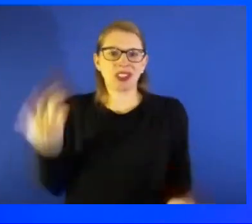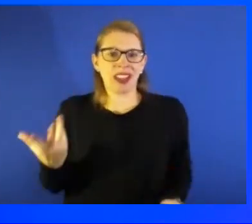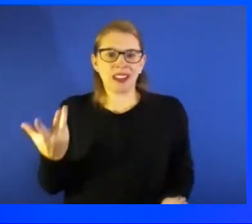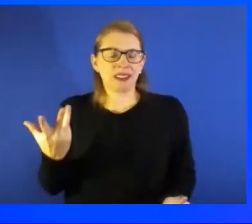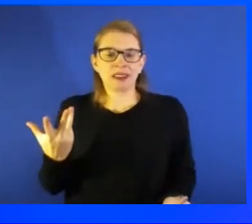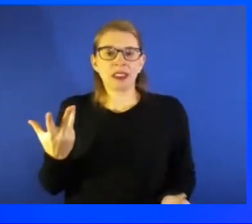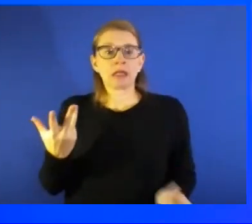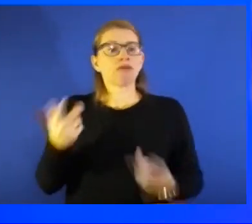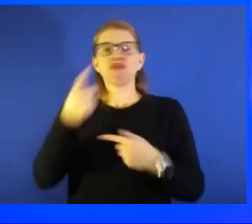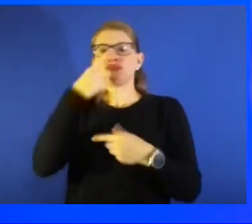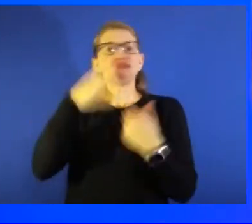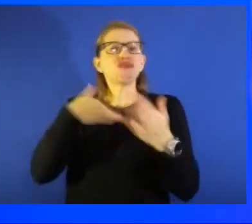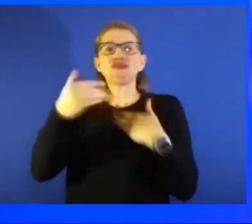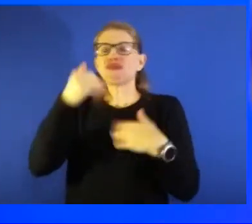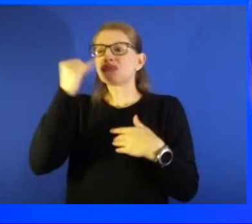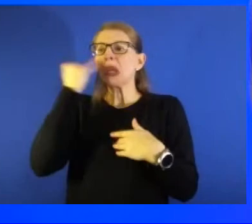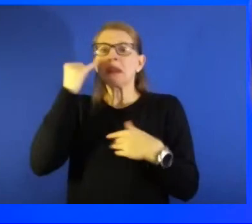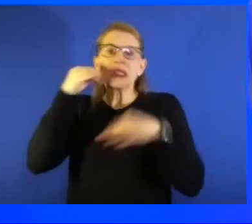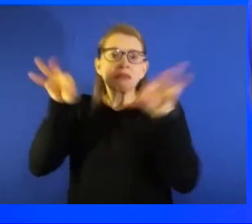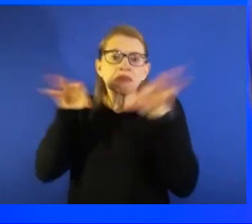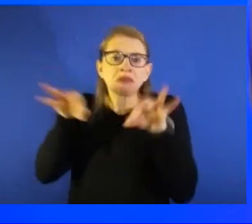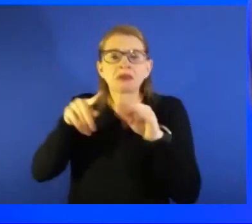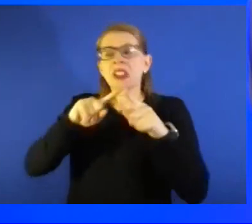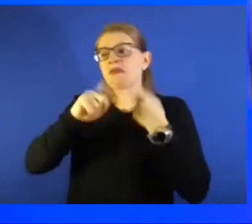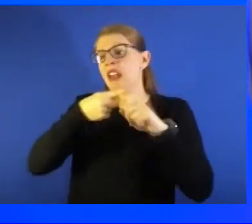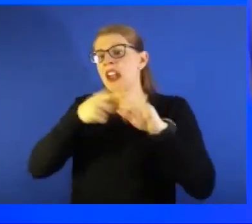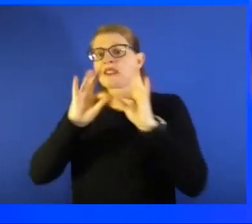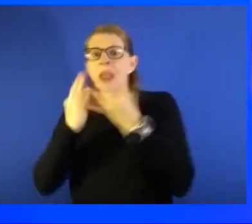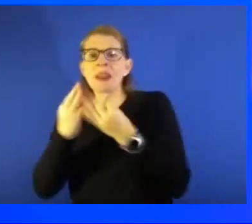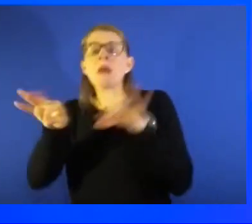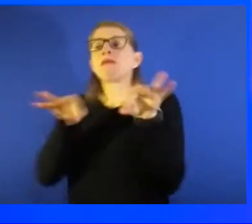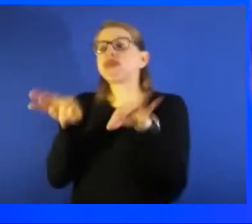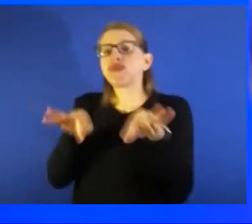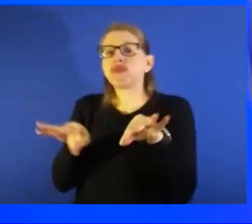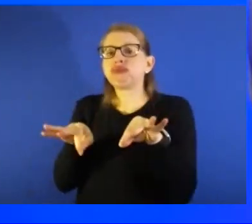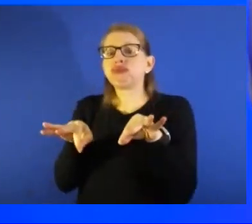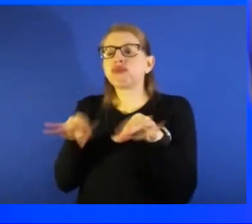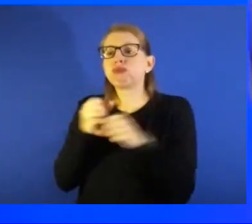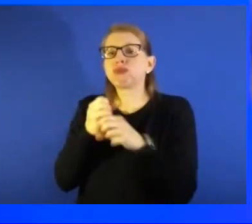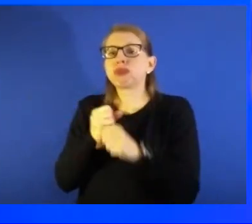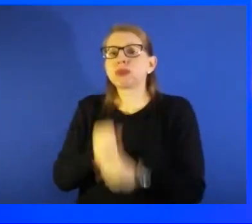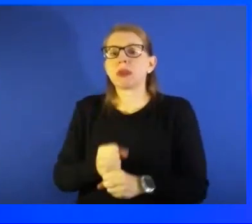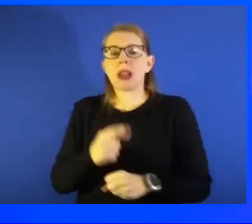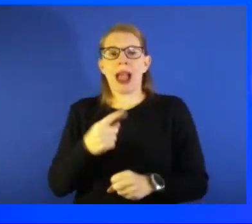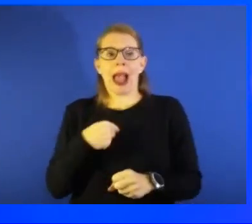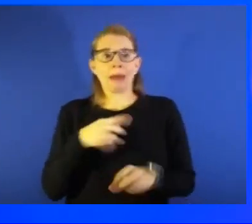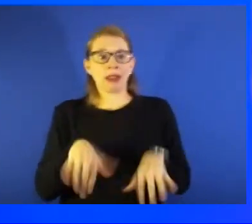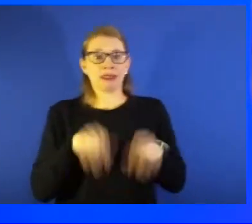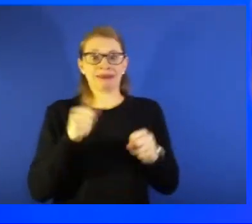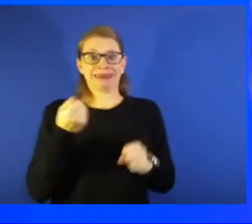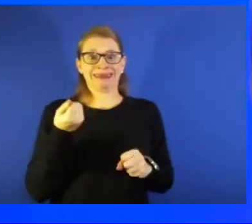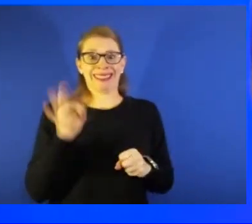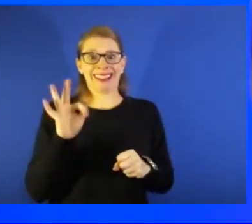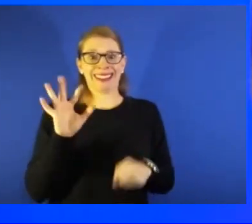explain to them, friends, family members, or whatever. I've been doing this since 1998, and I've never seen this